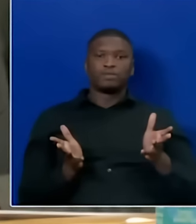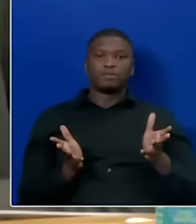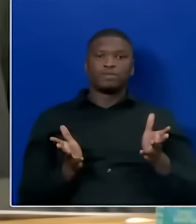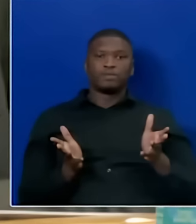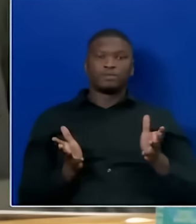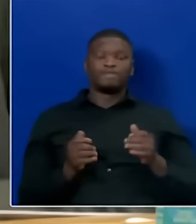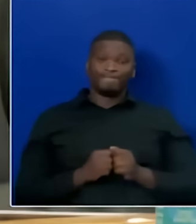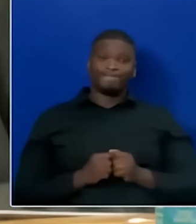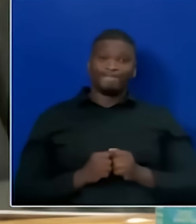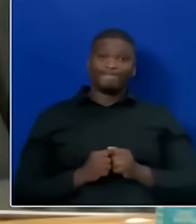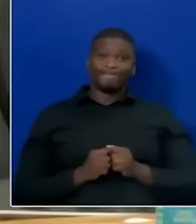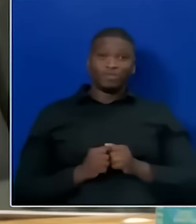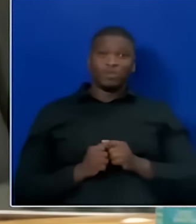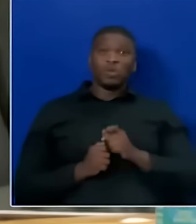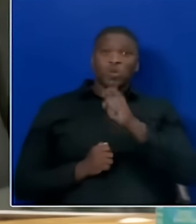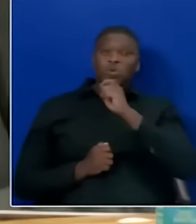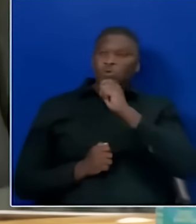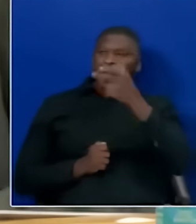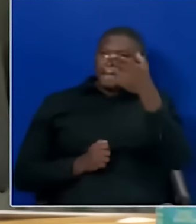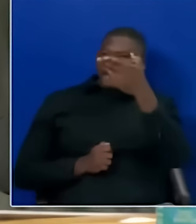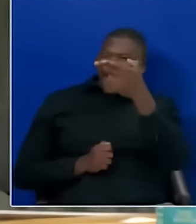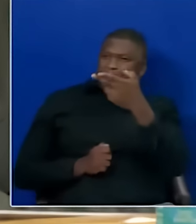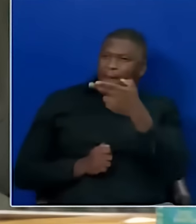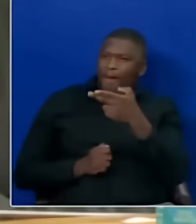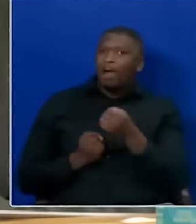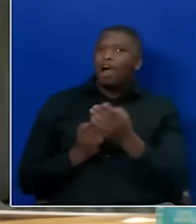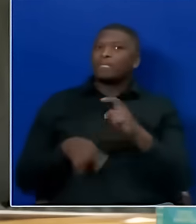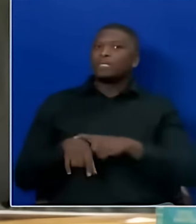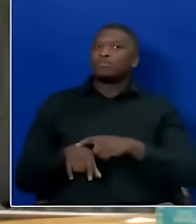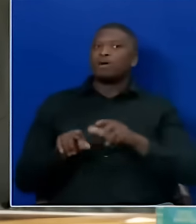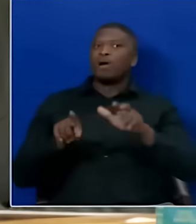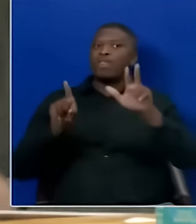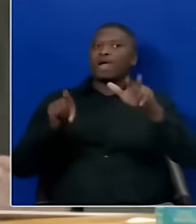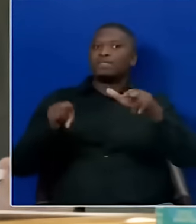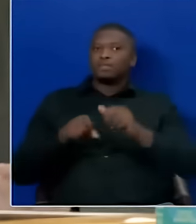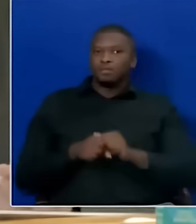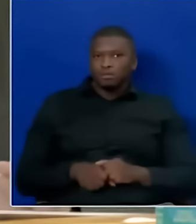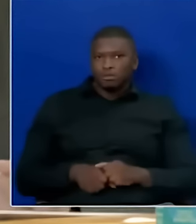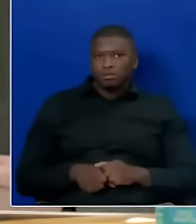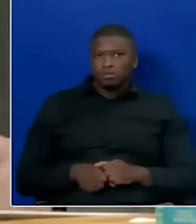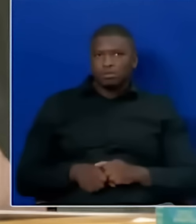19 different murders or attempted murders,